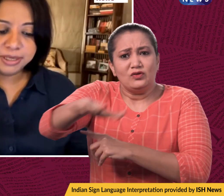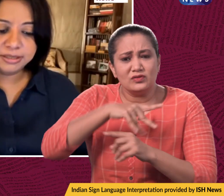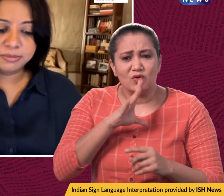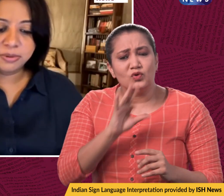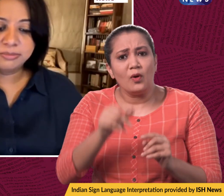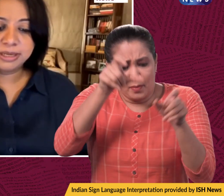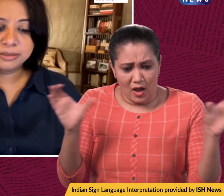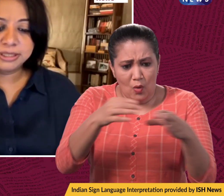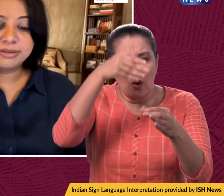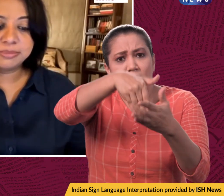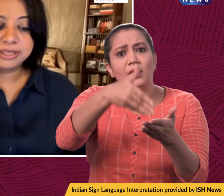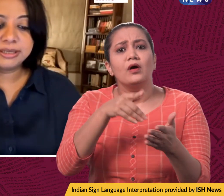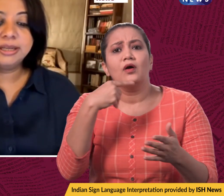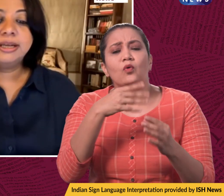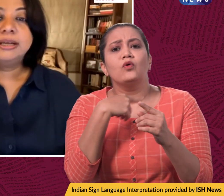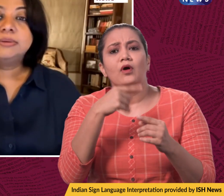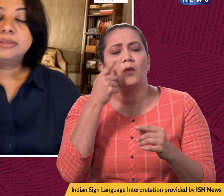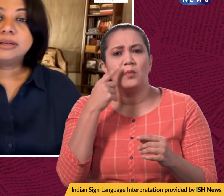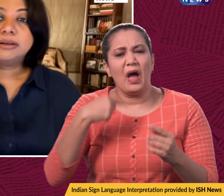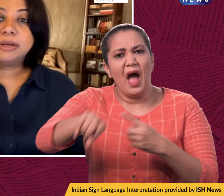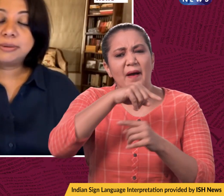be deliberated upon by a committee representative